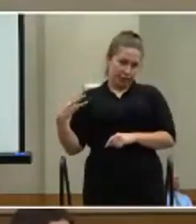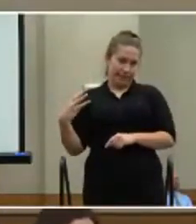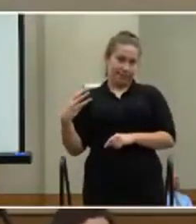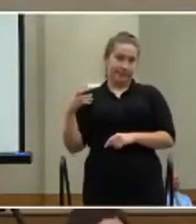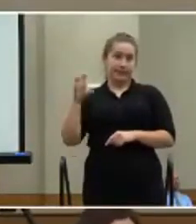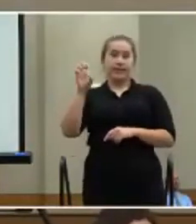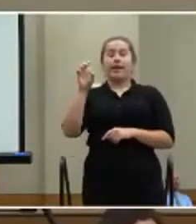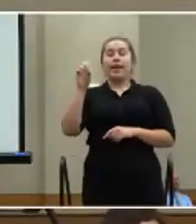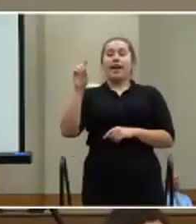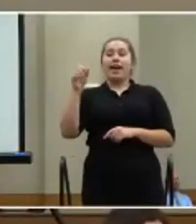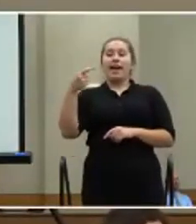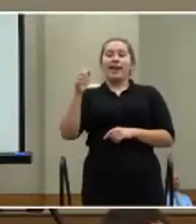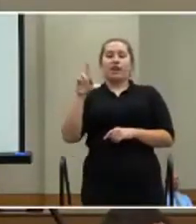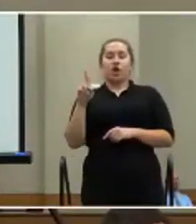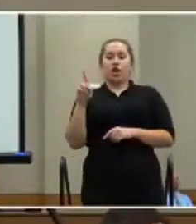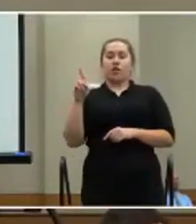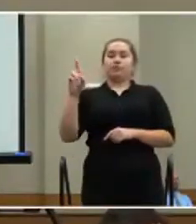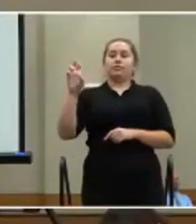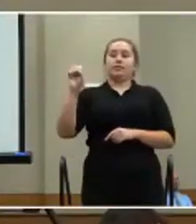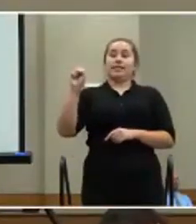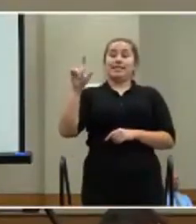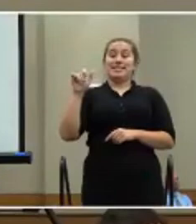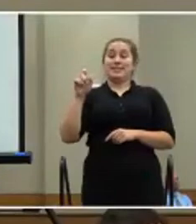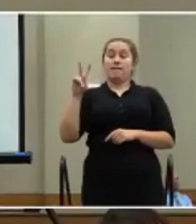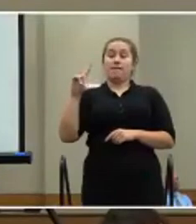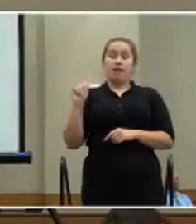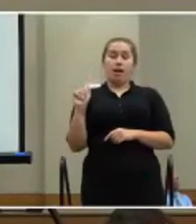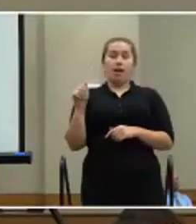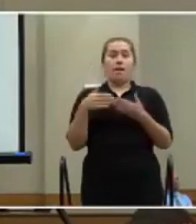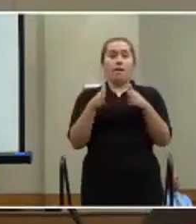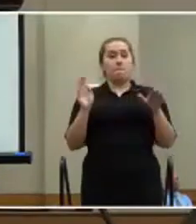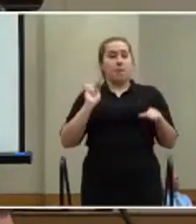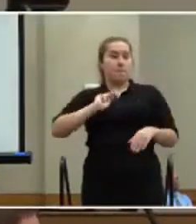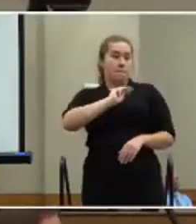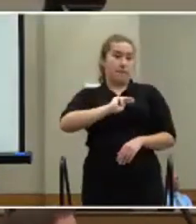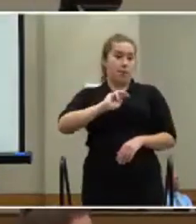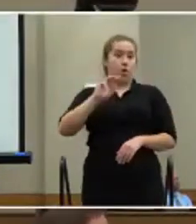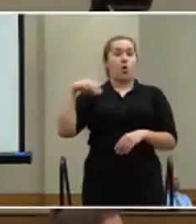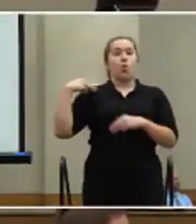Elber Ariza Silva, public member, Washington, D.C.